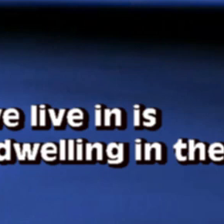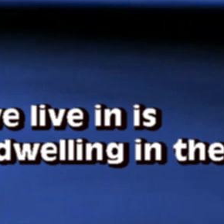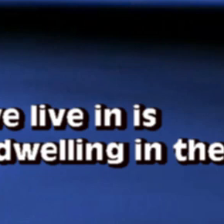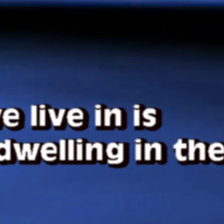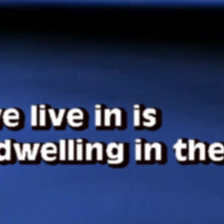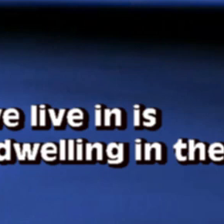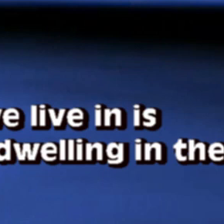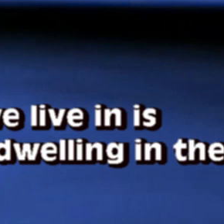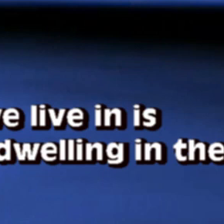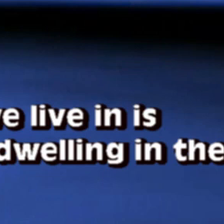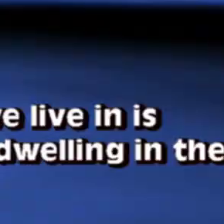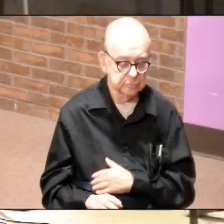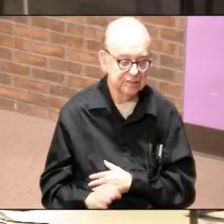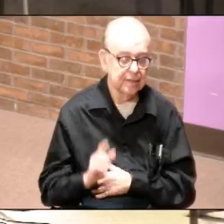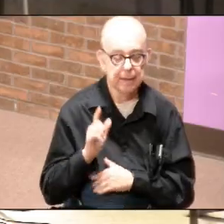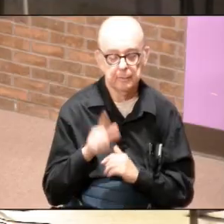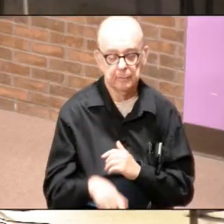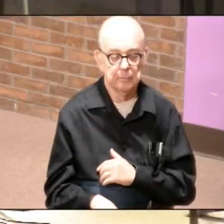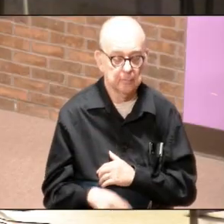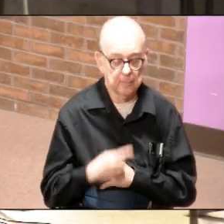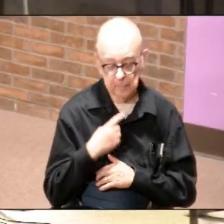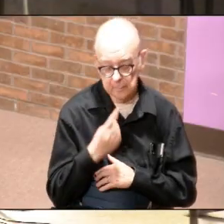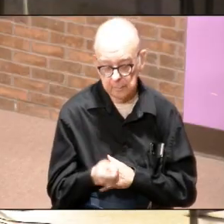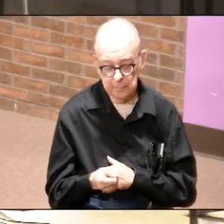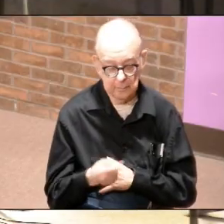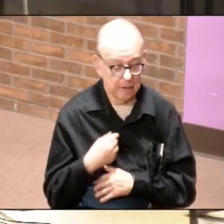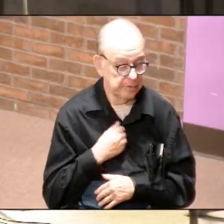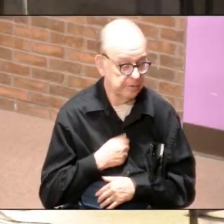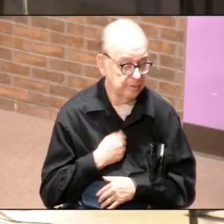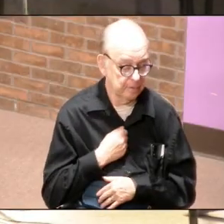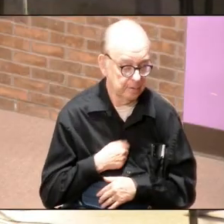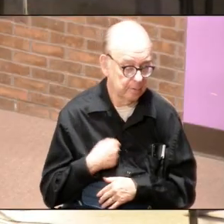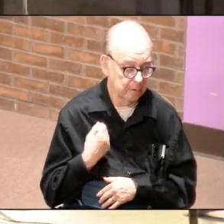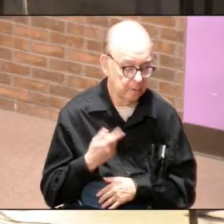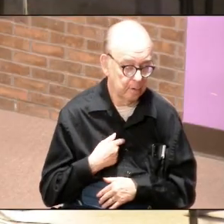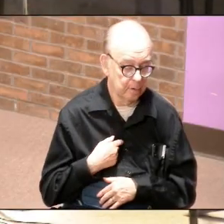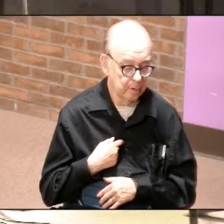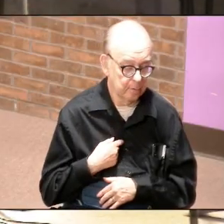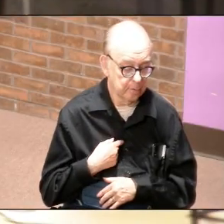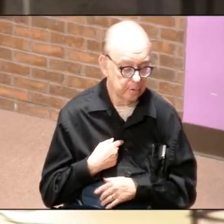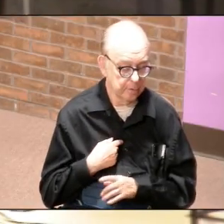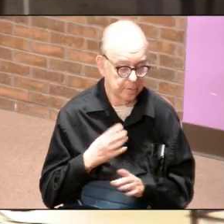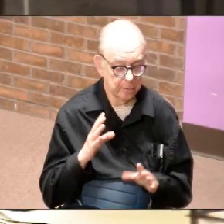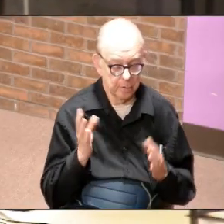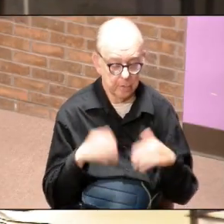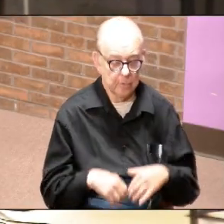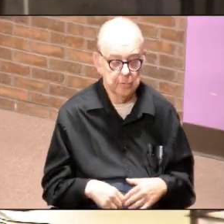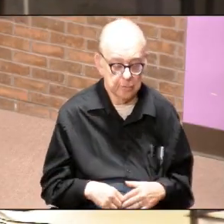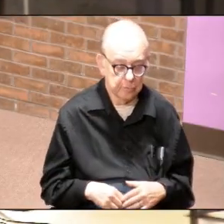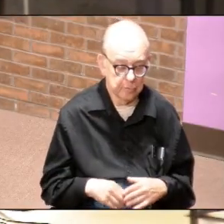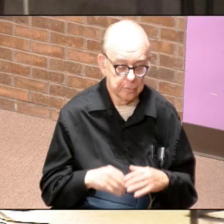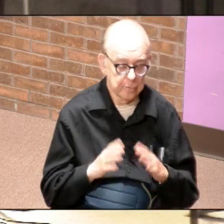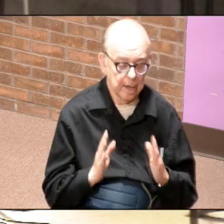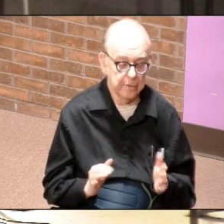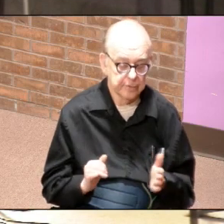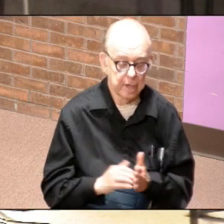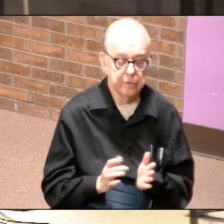Nobody's going to come in later on and say, I'm sorry, but we're going to bulldoze your house that Jesus built for